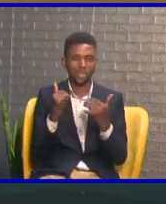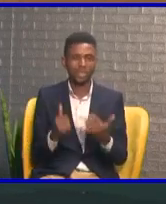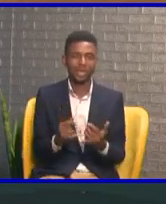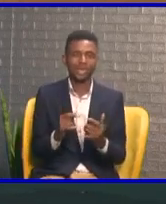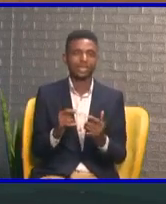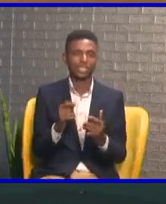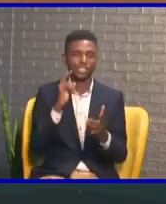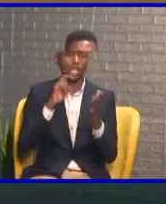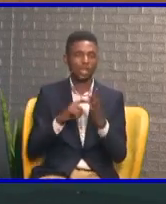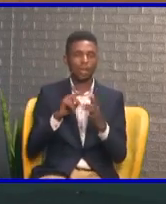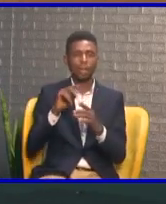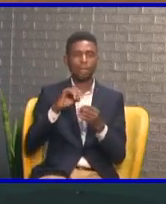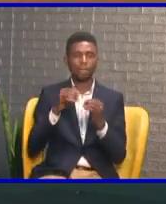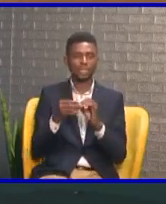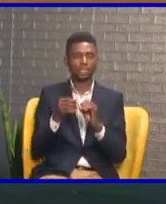verse 4.